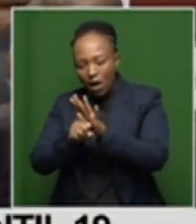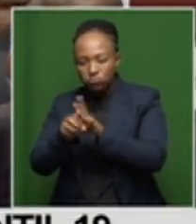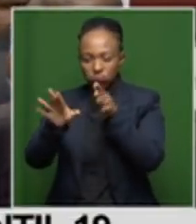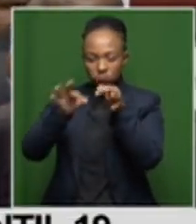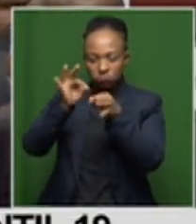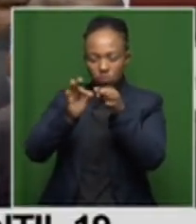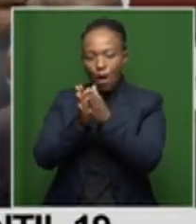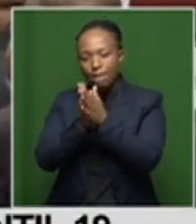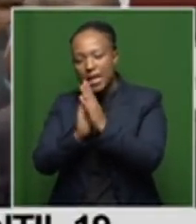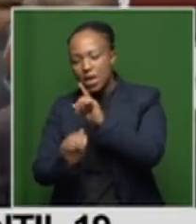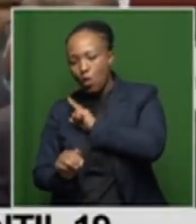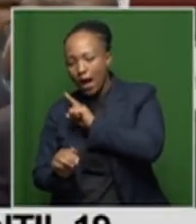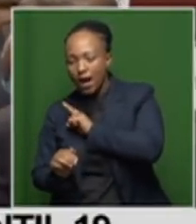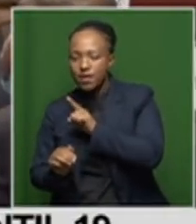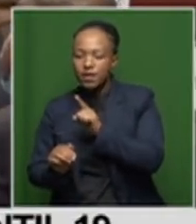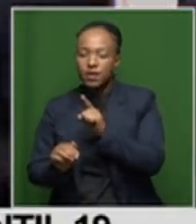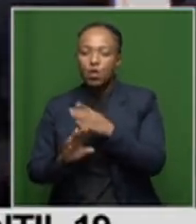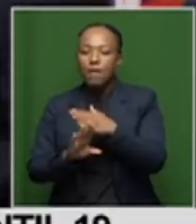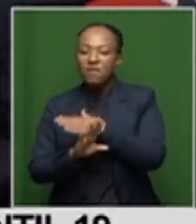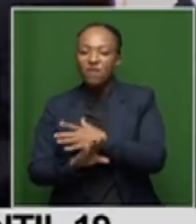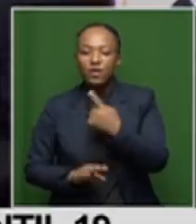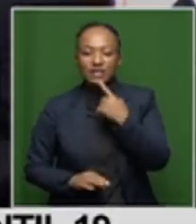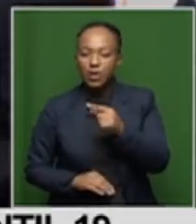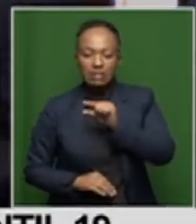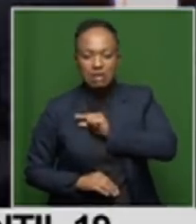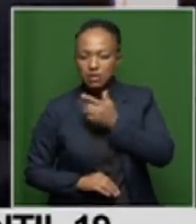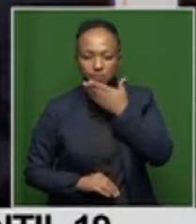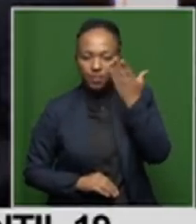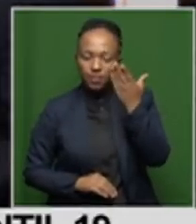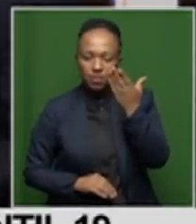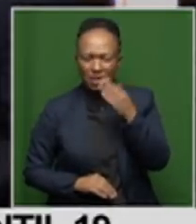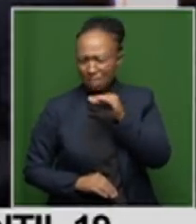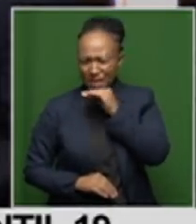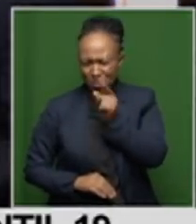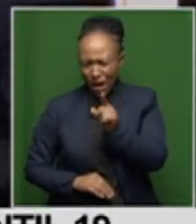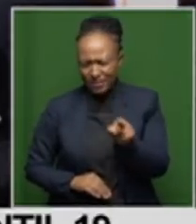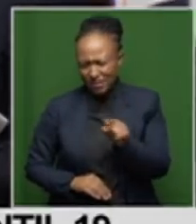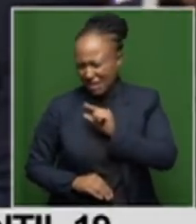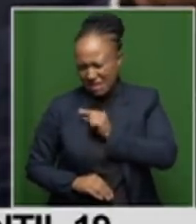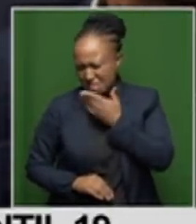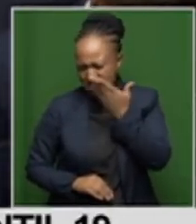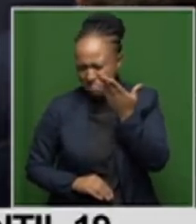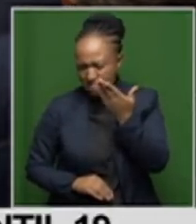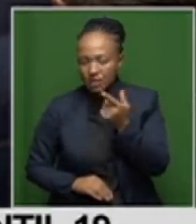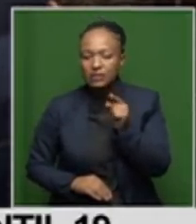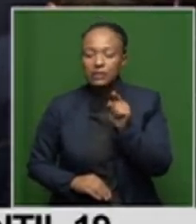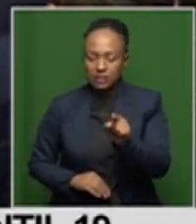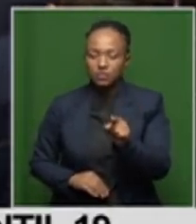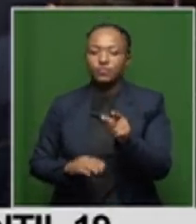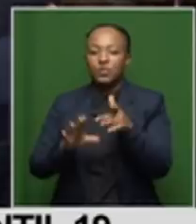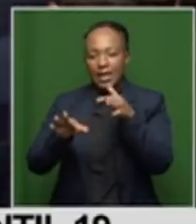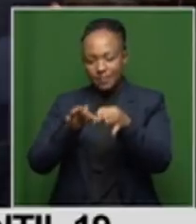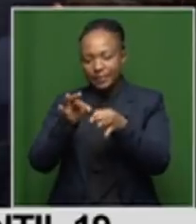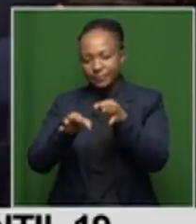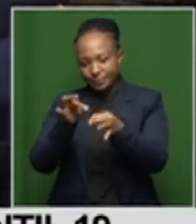plea. Remember, the plea has been a not guilty plea. So what does that mean? Then they are advancing some